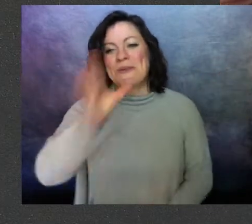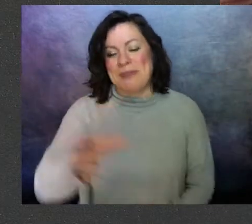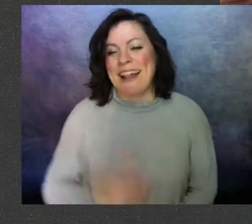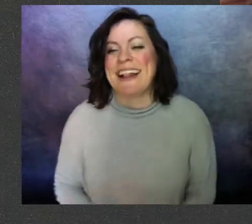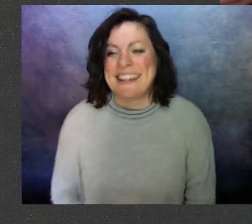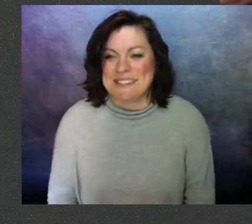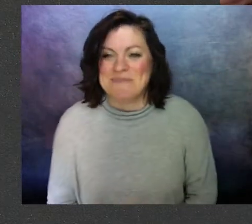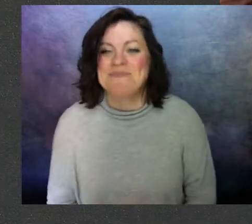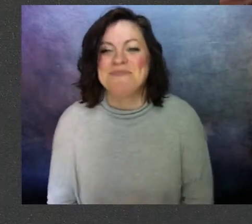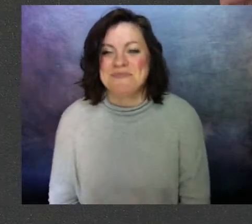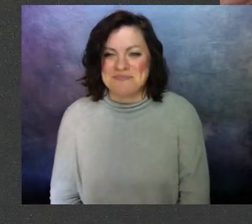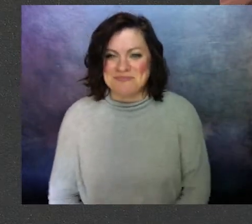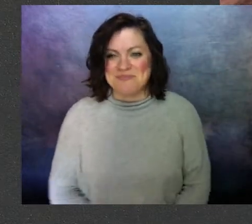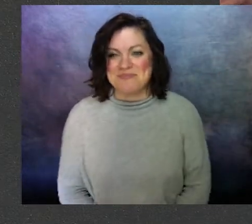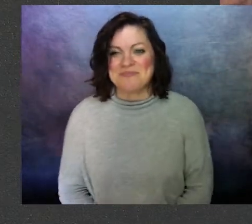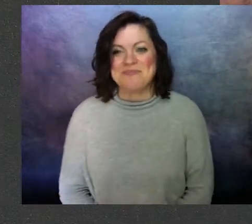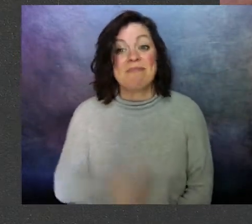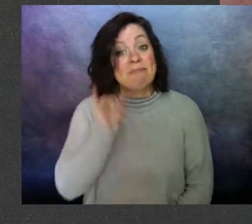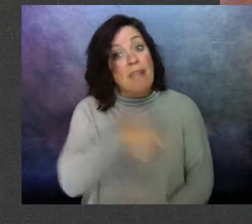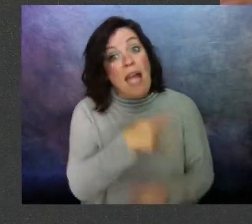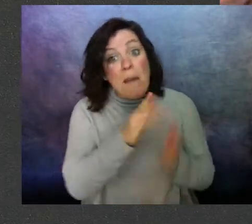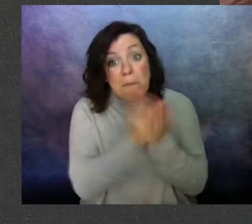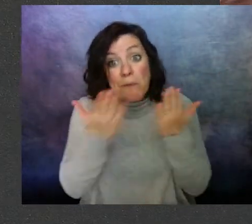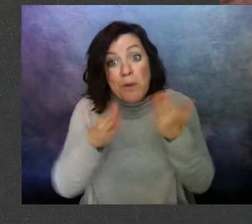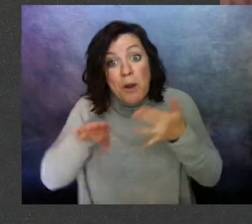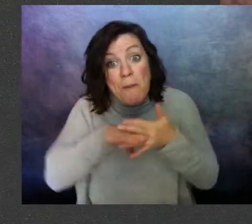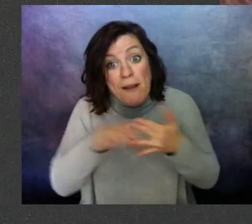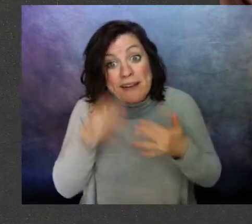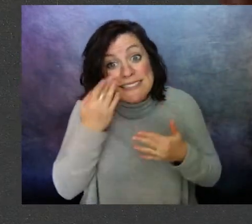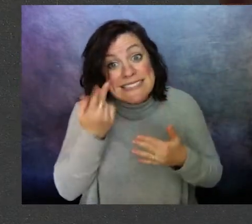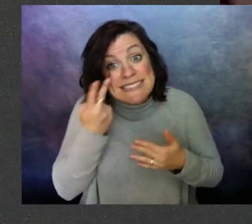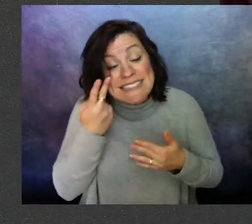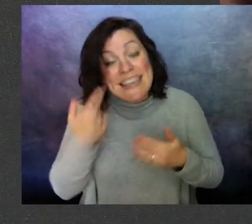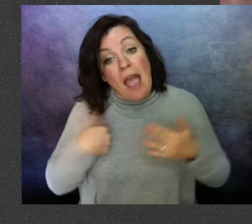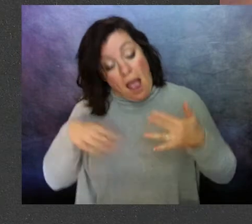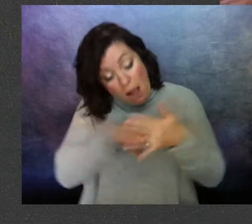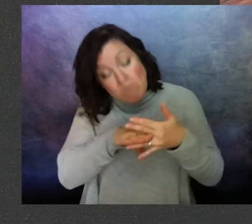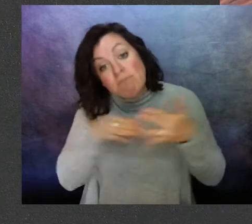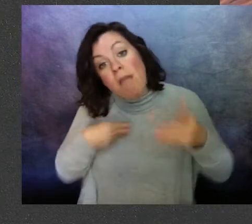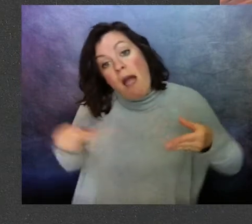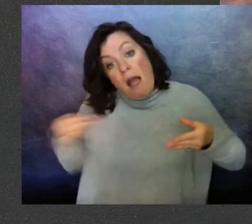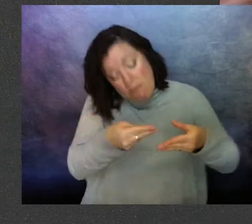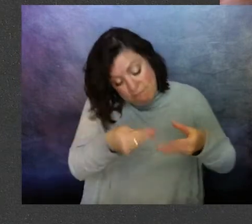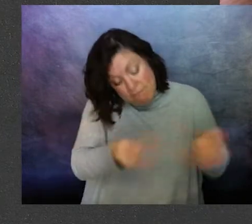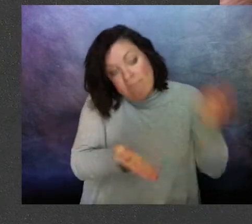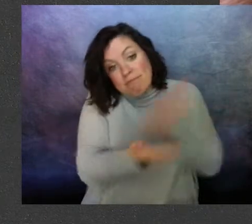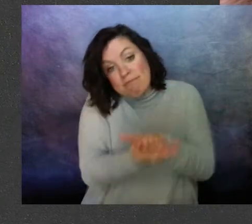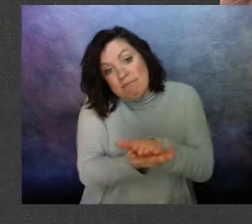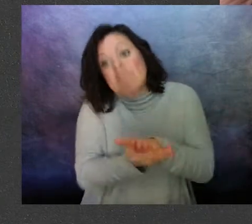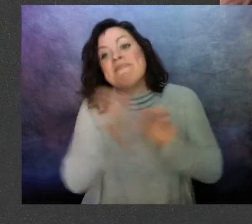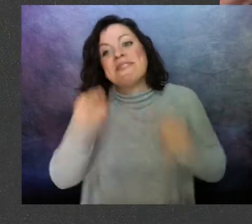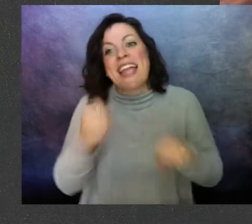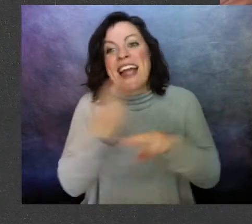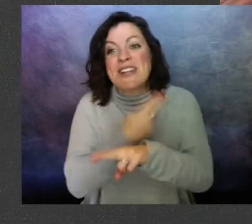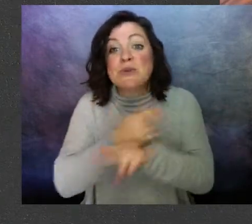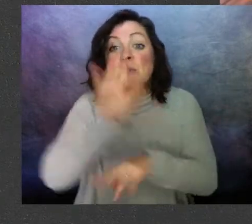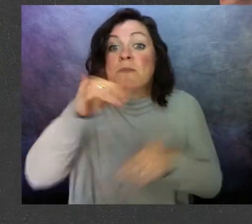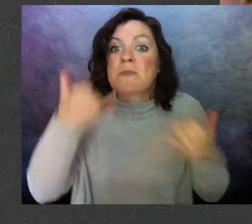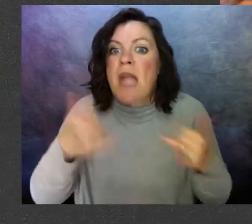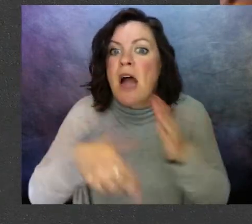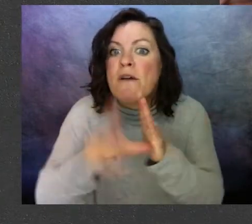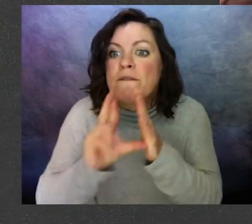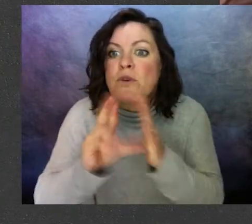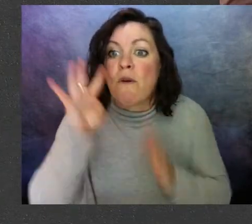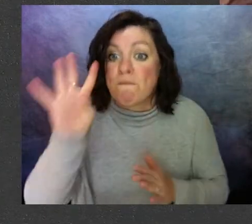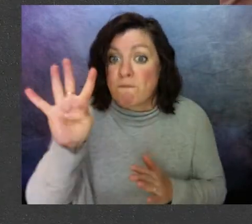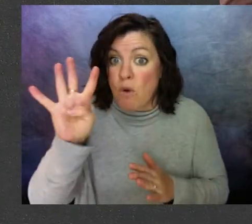know how they work and how handy they come in. Maybe you can make one yourself. I sure had a lot of fun learning about the four seasons with you today.